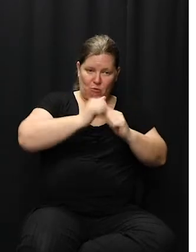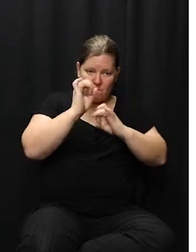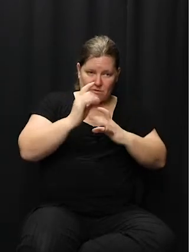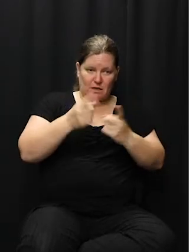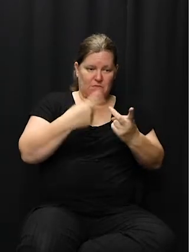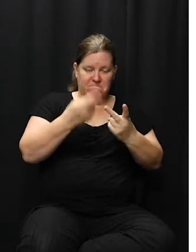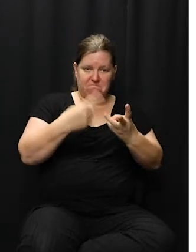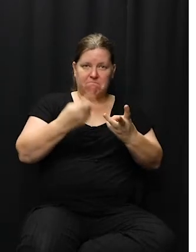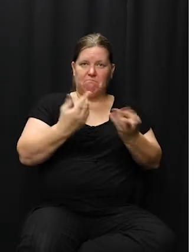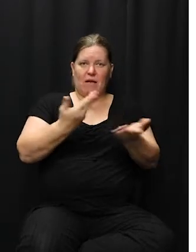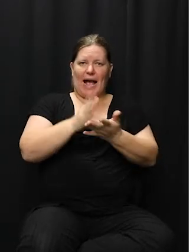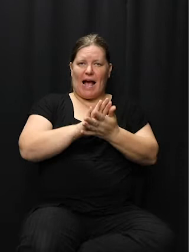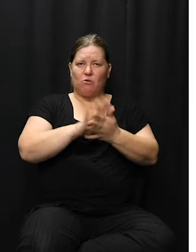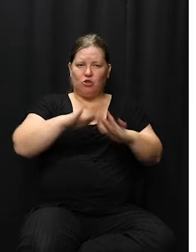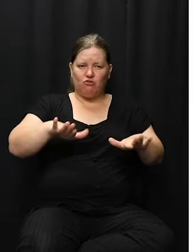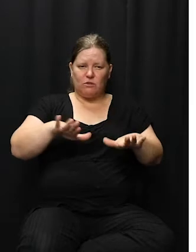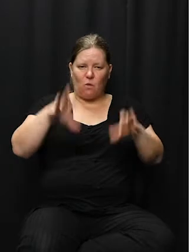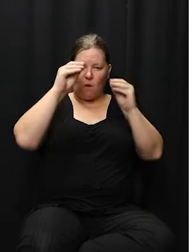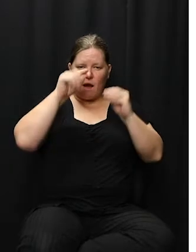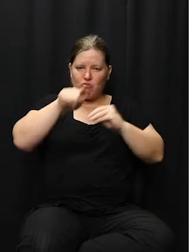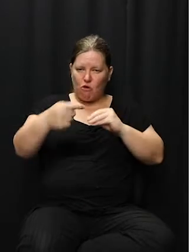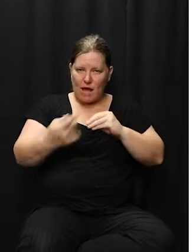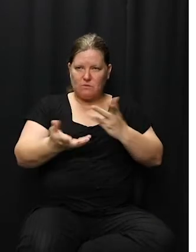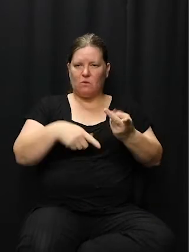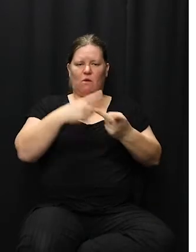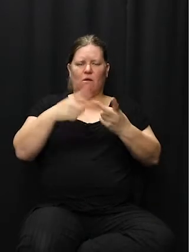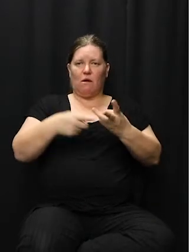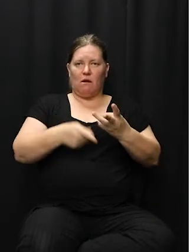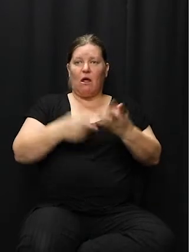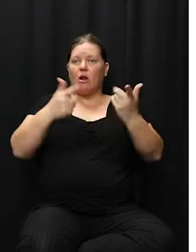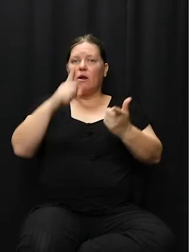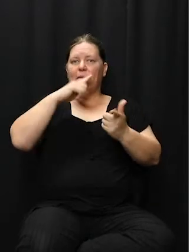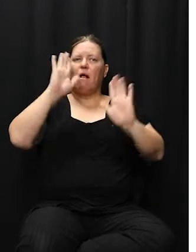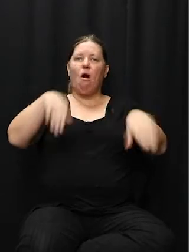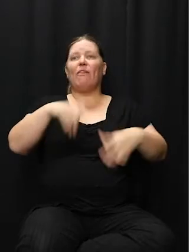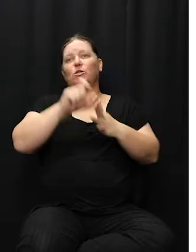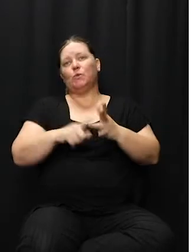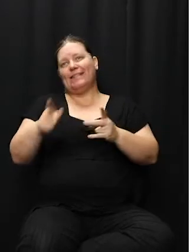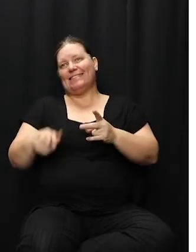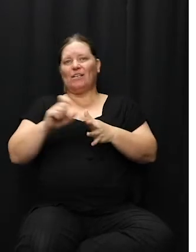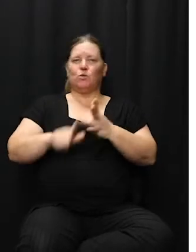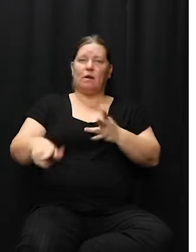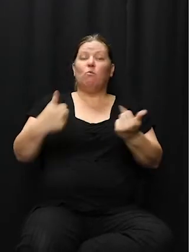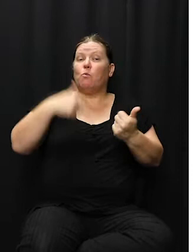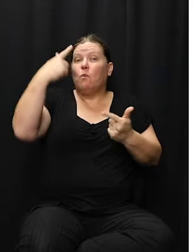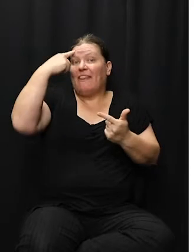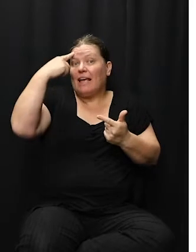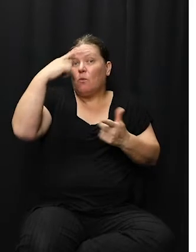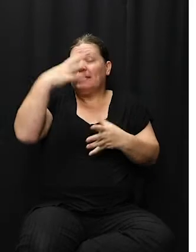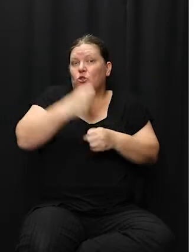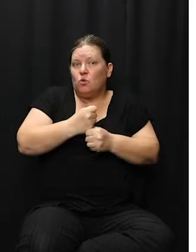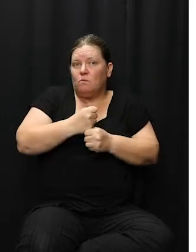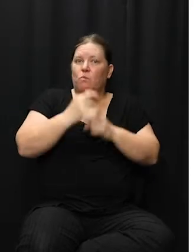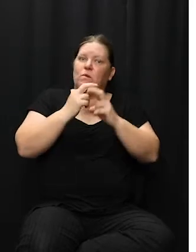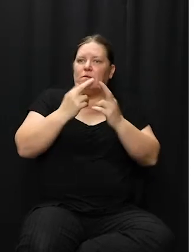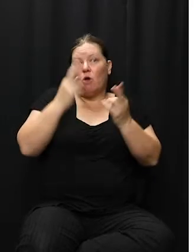and how children should be acquiring this or that or the other. So you've often heard, or we've often read that,